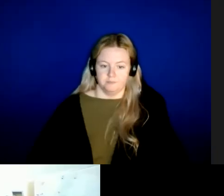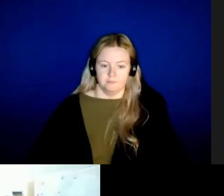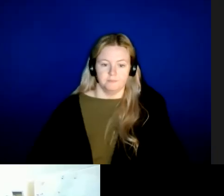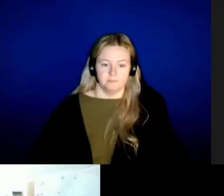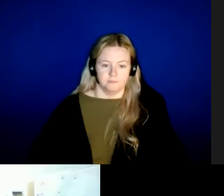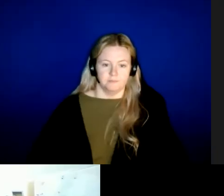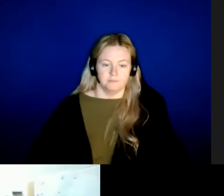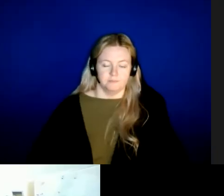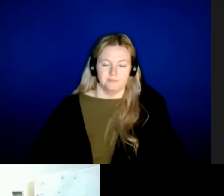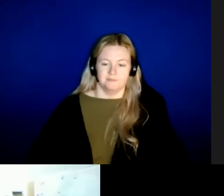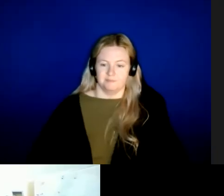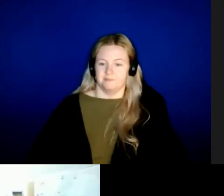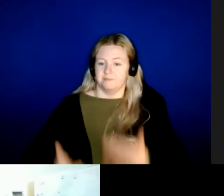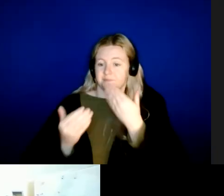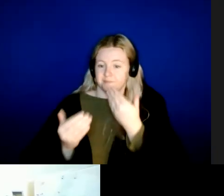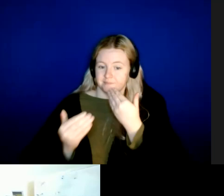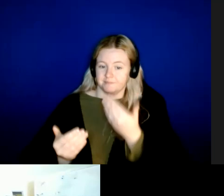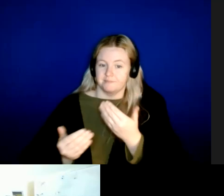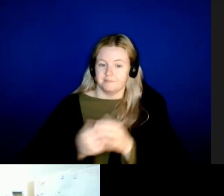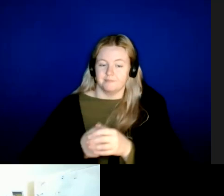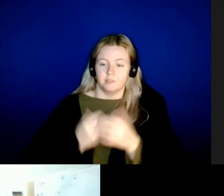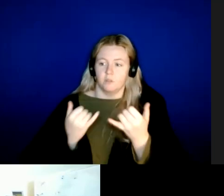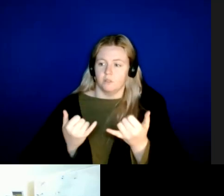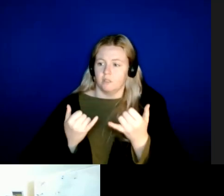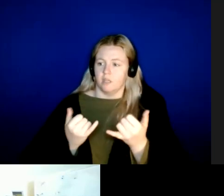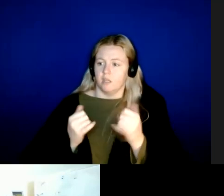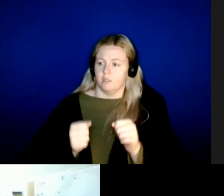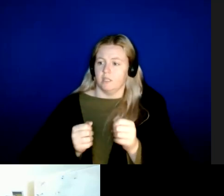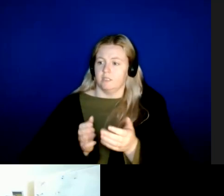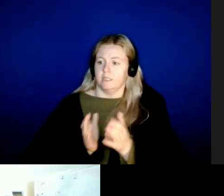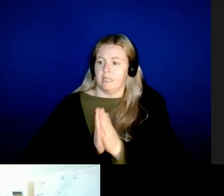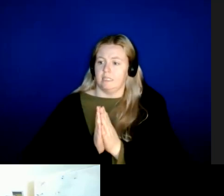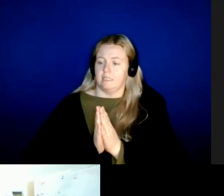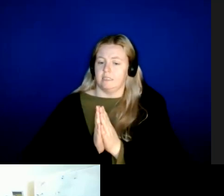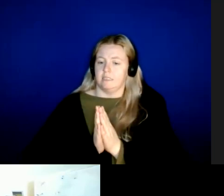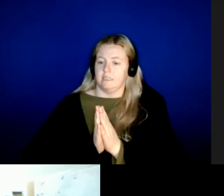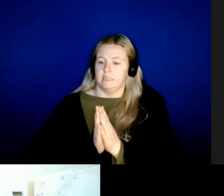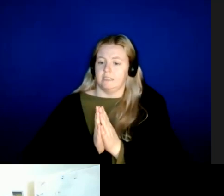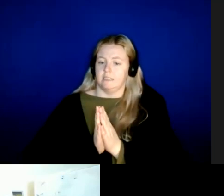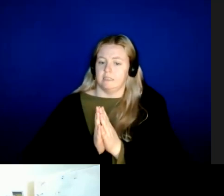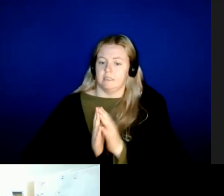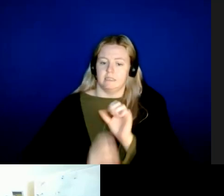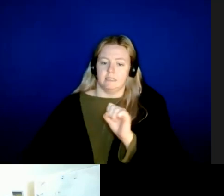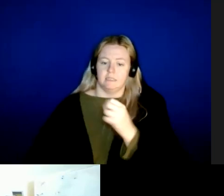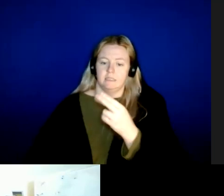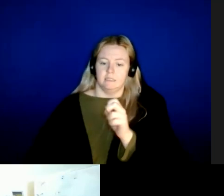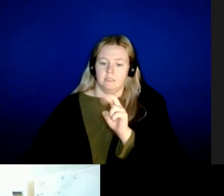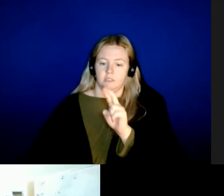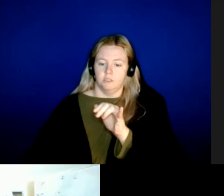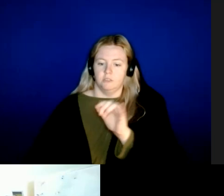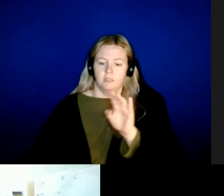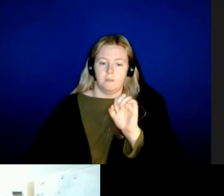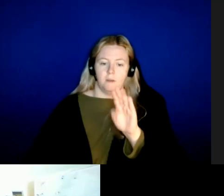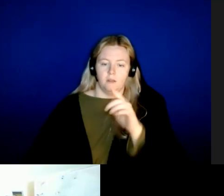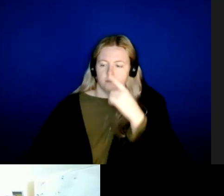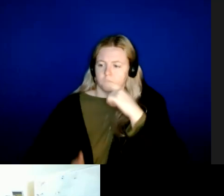Okay. Thank you so much. And would I be able to ask my colleagues here at Seniors NL, Sherry and Barb, to have a look at the chat?